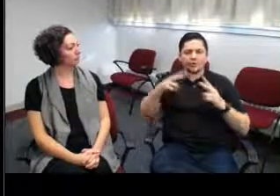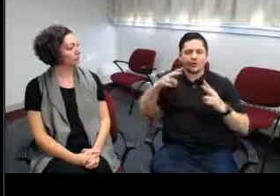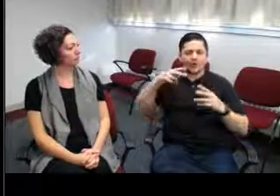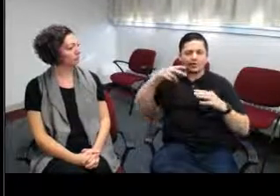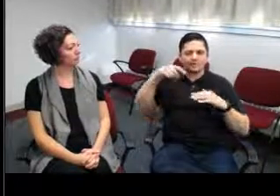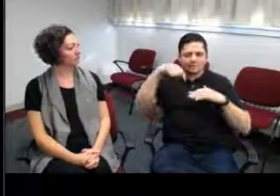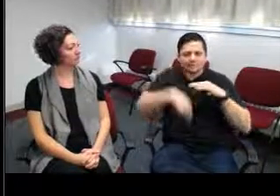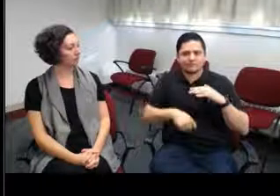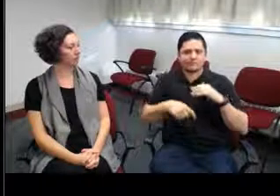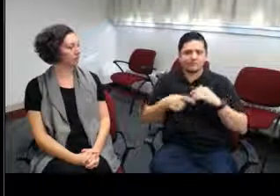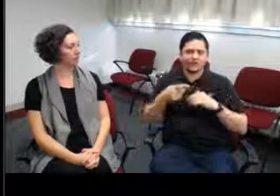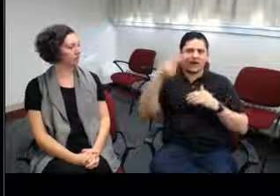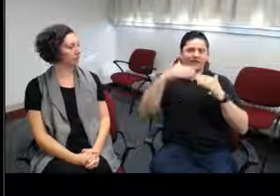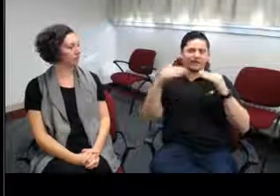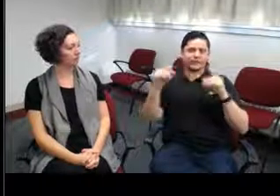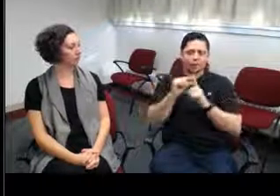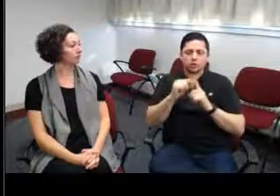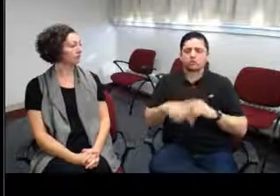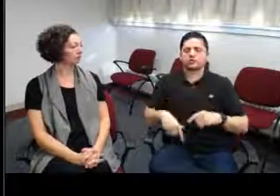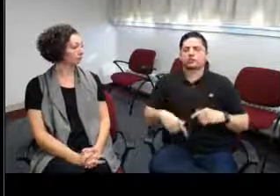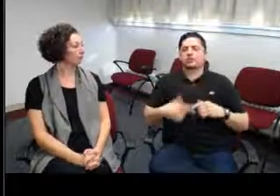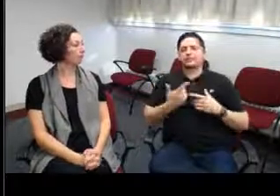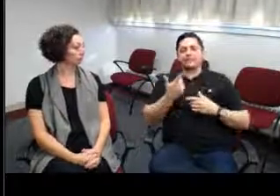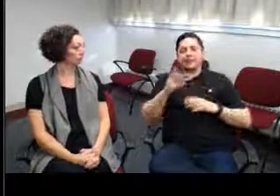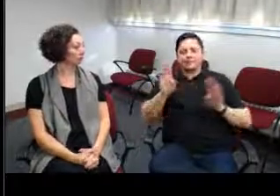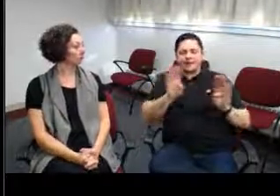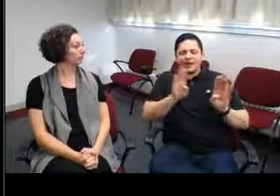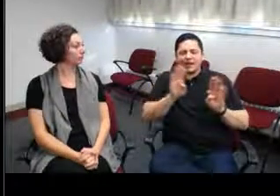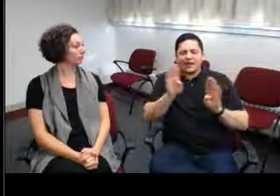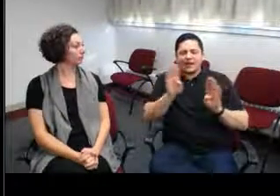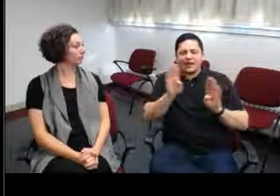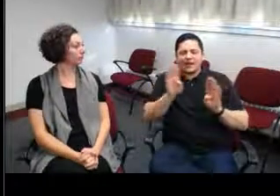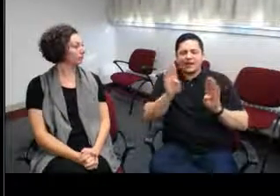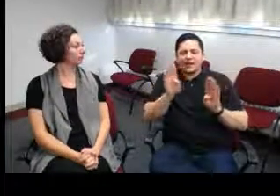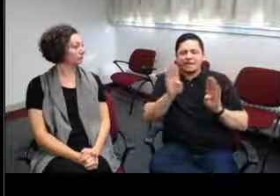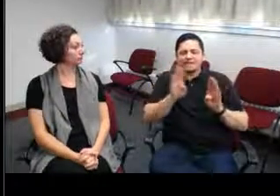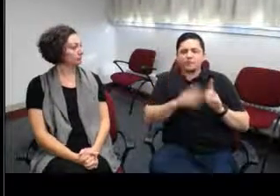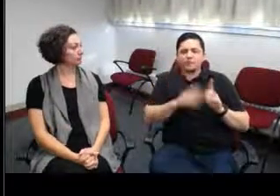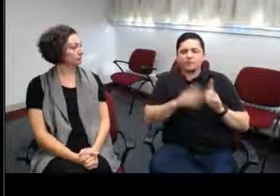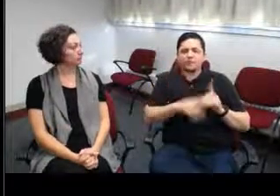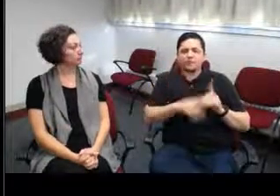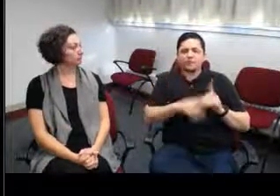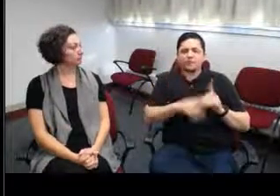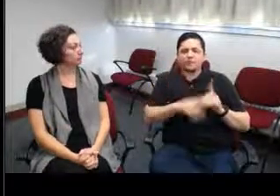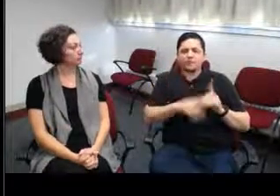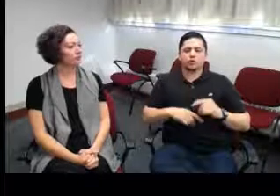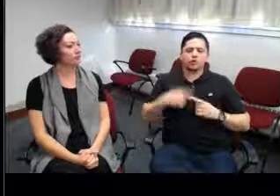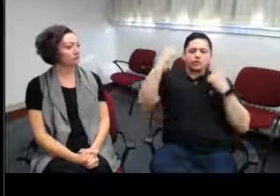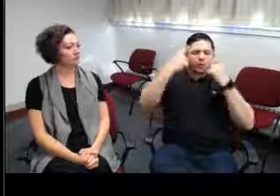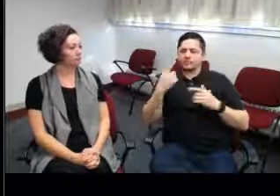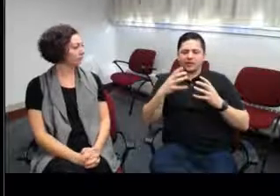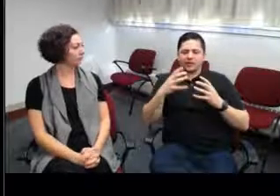might use some sort of high-level words like misery, for example.